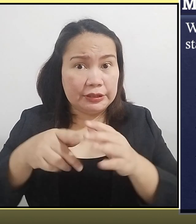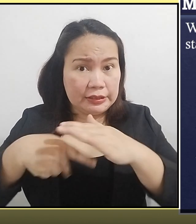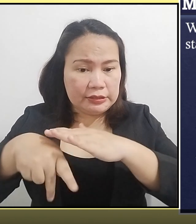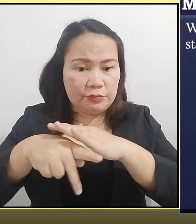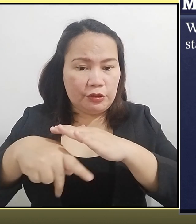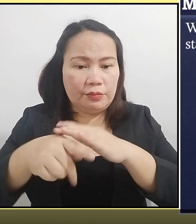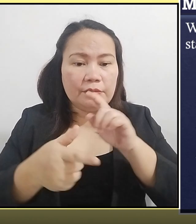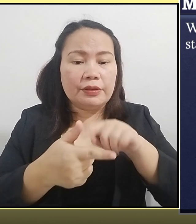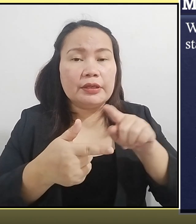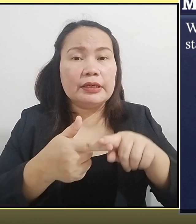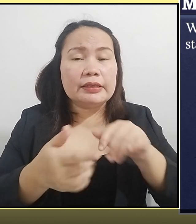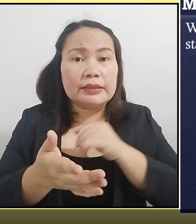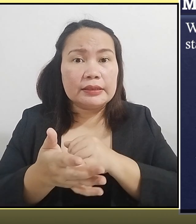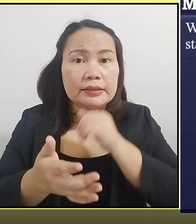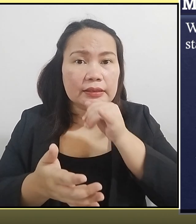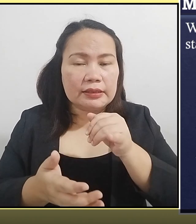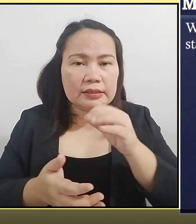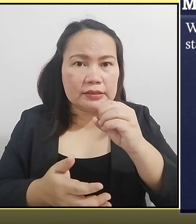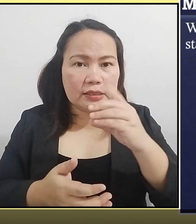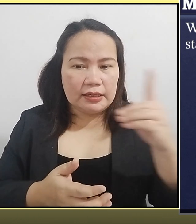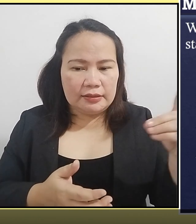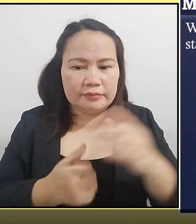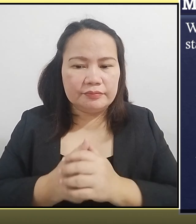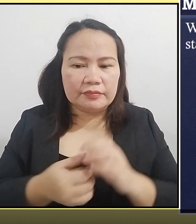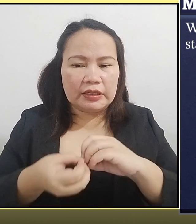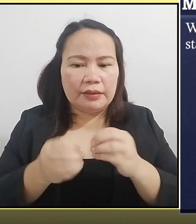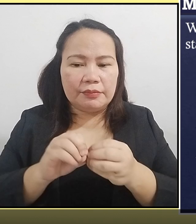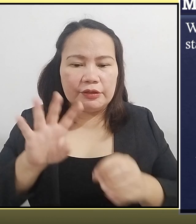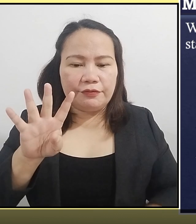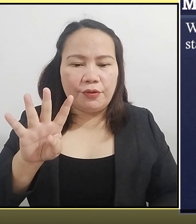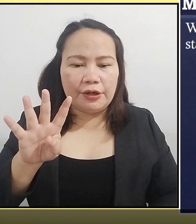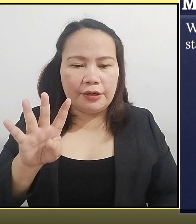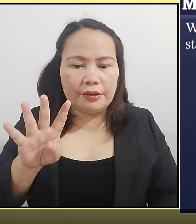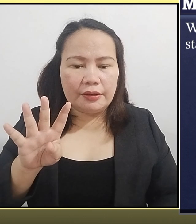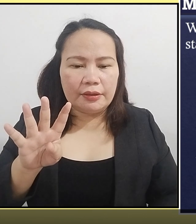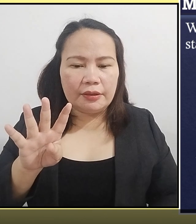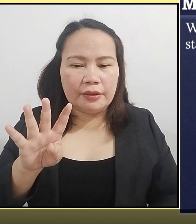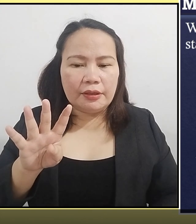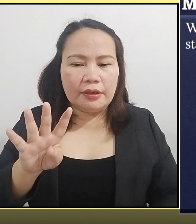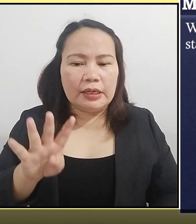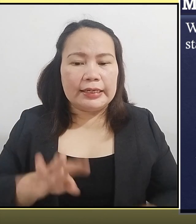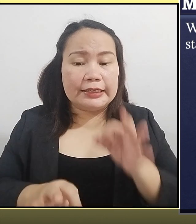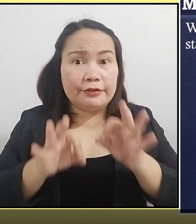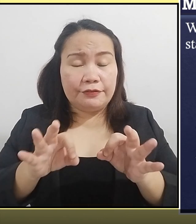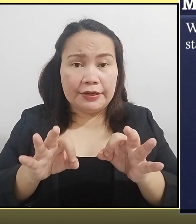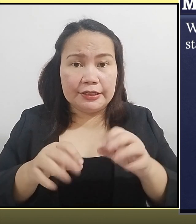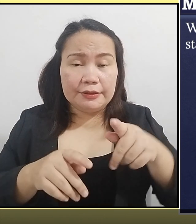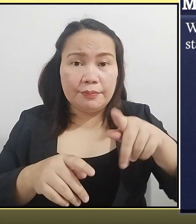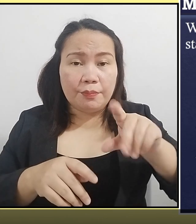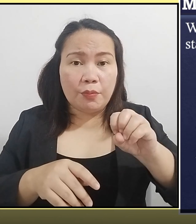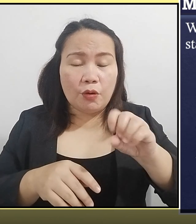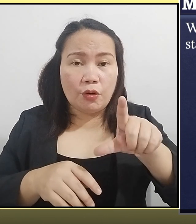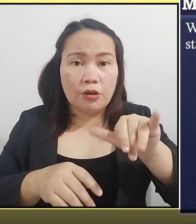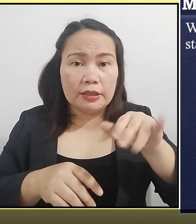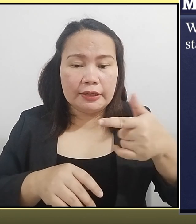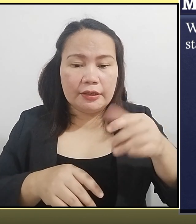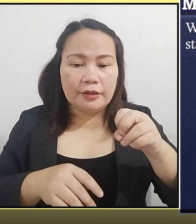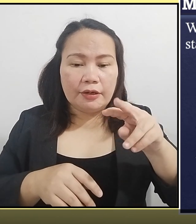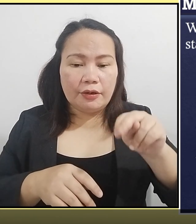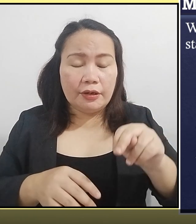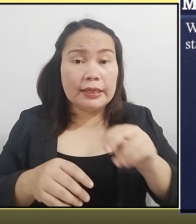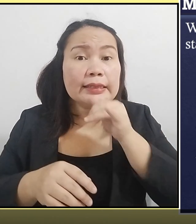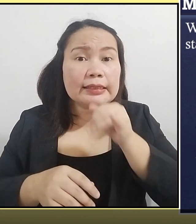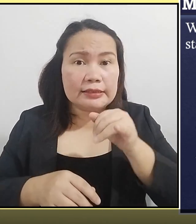Okay, number 4. If a polygon is equilateral, then it is a regular